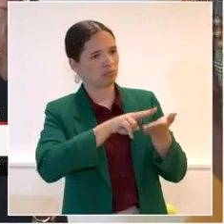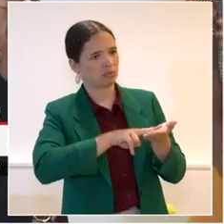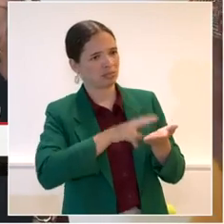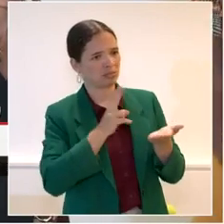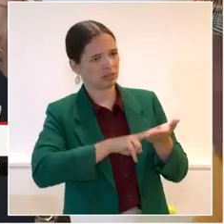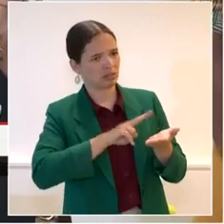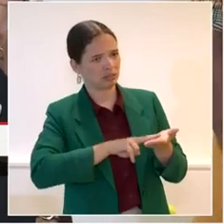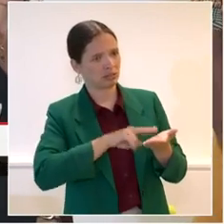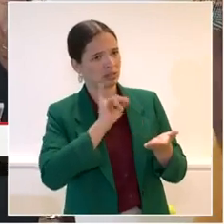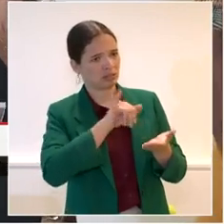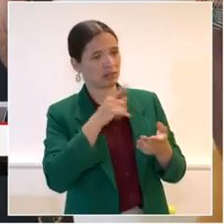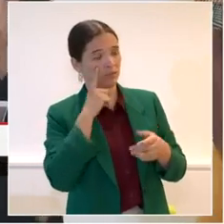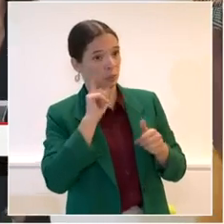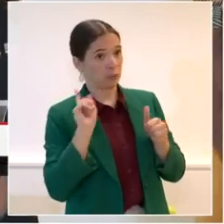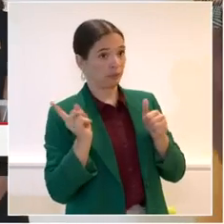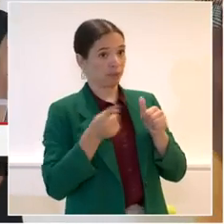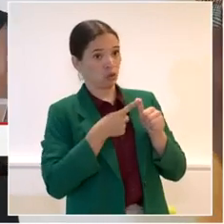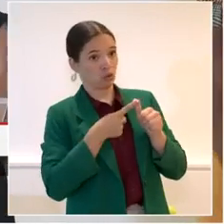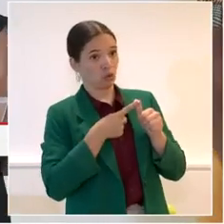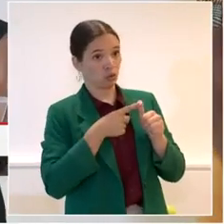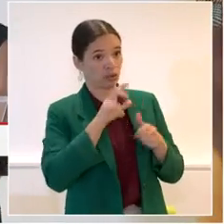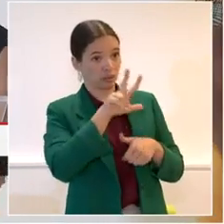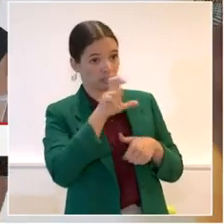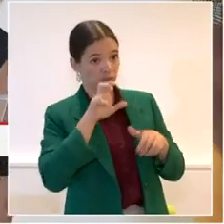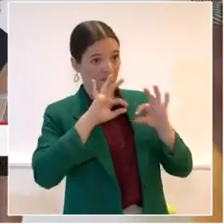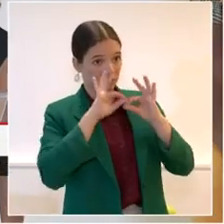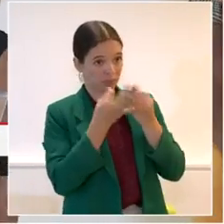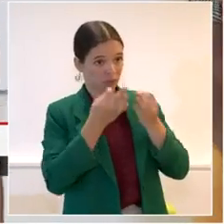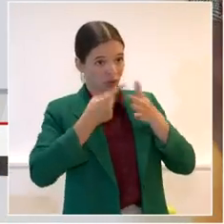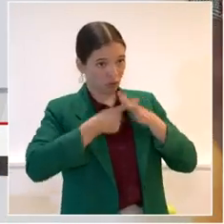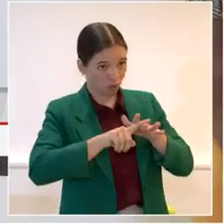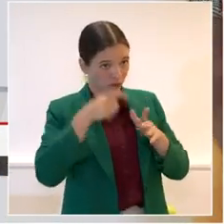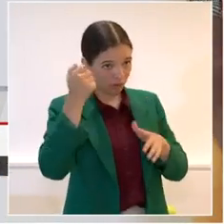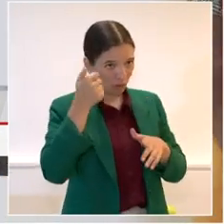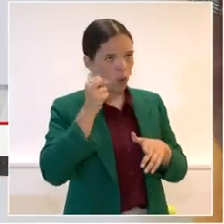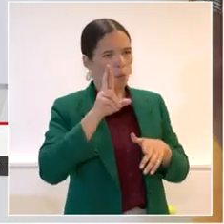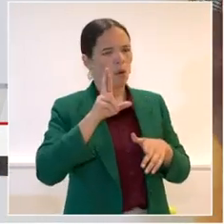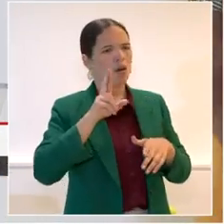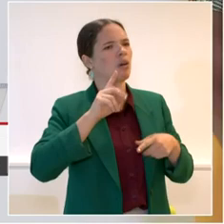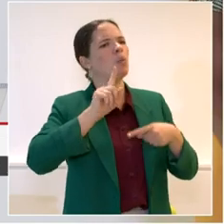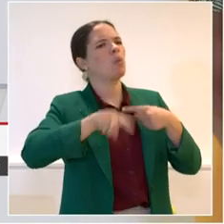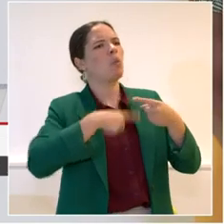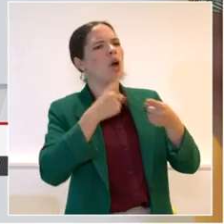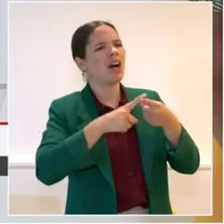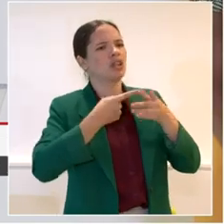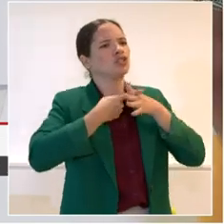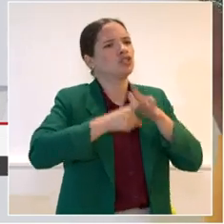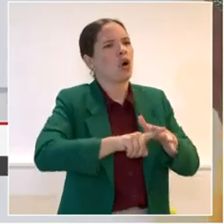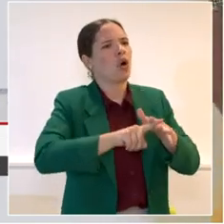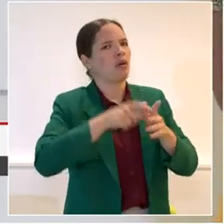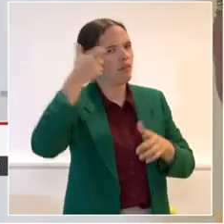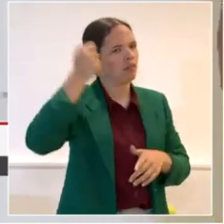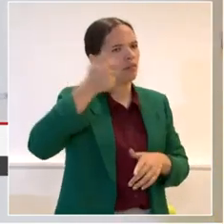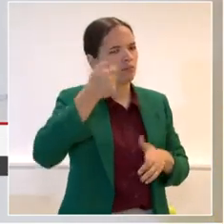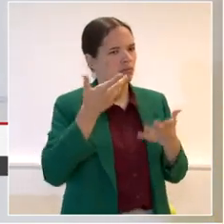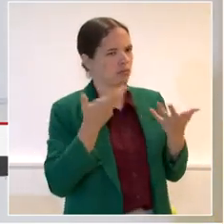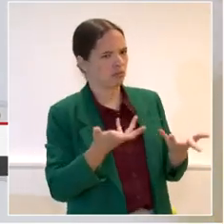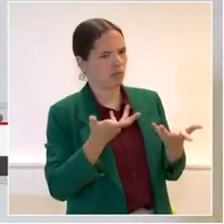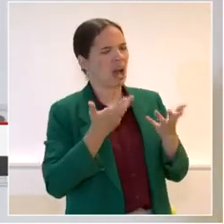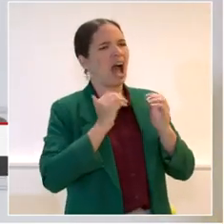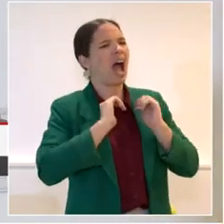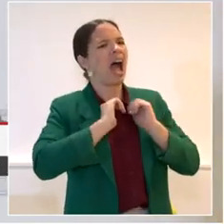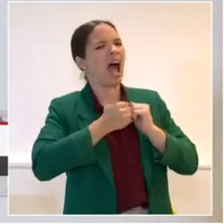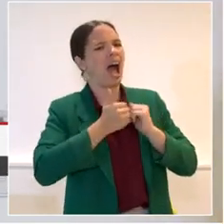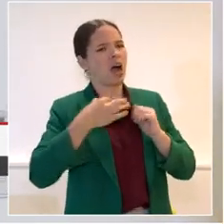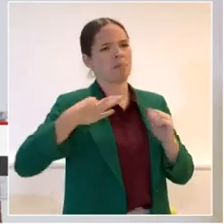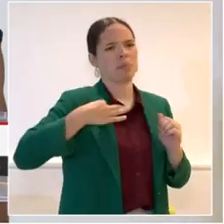families. Have they started getting benefits yet? And if not, when will those arrive? And then what's the criteria for applying and getting selected, since you mentioned there